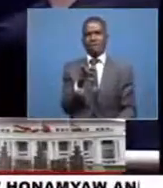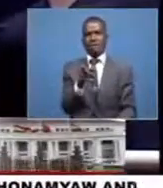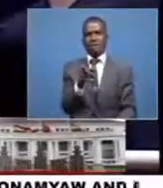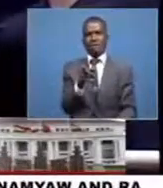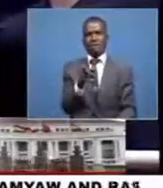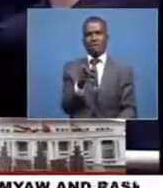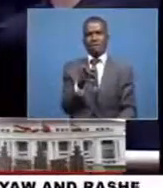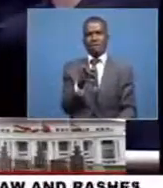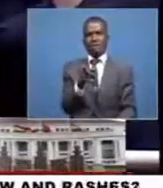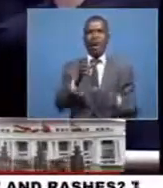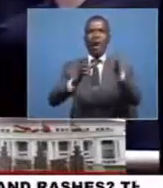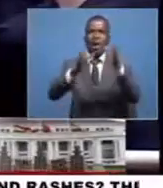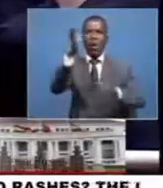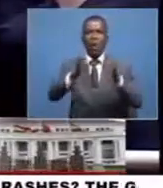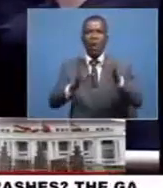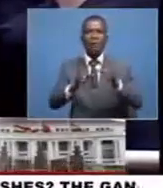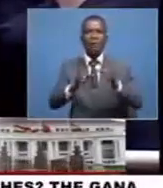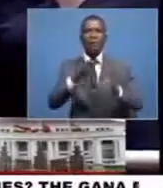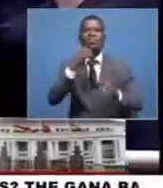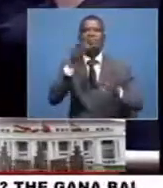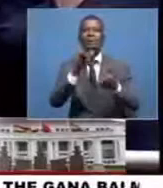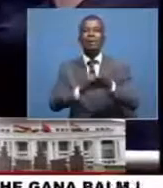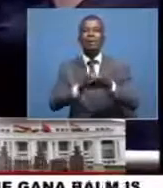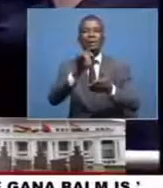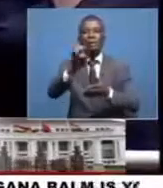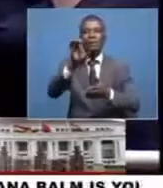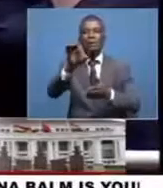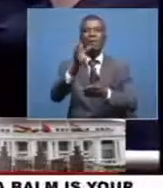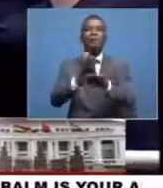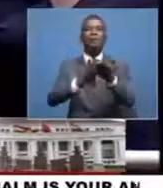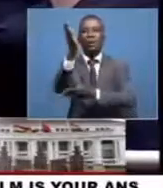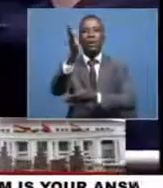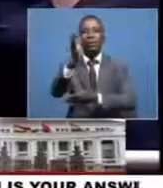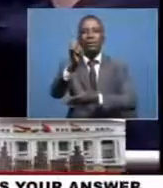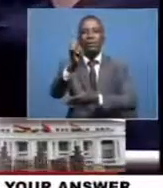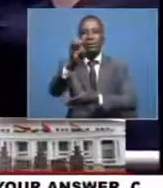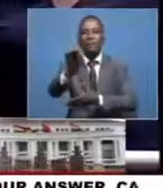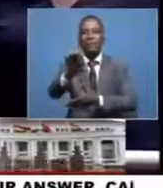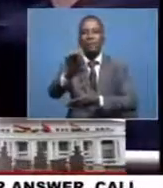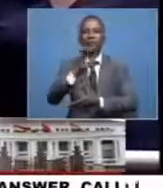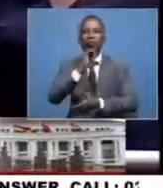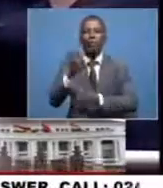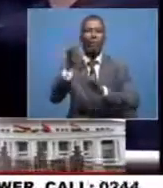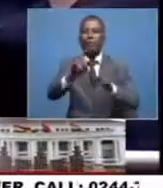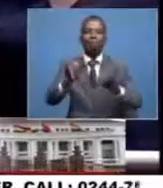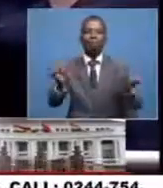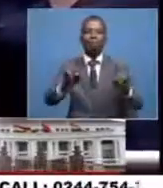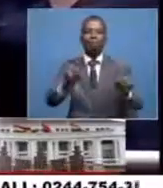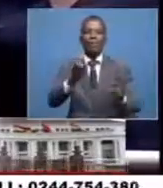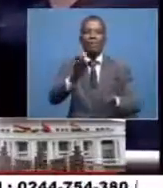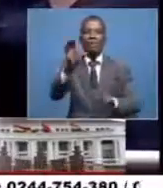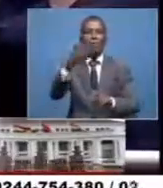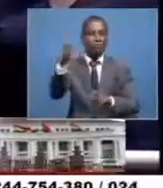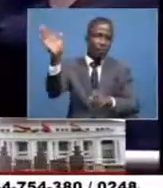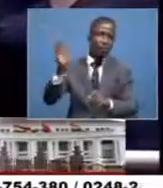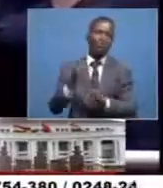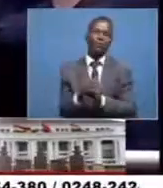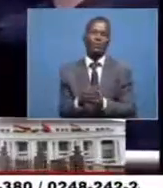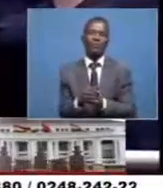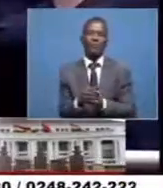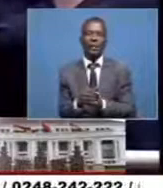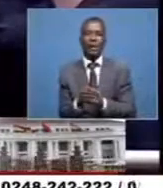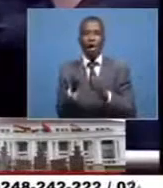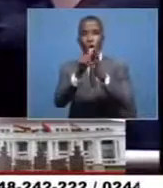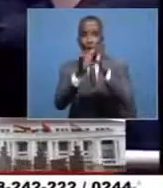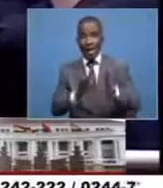de onu wom ya adwe se maame no monko adakanum enti ama ye lawyer pani enso de ato court nanim se